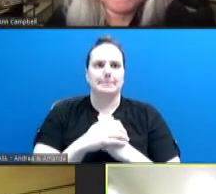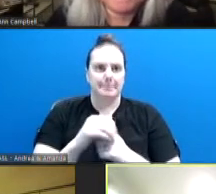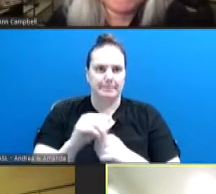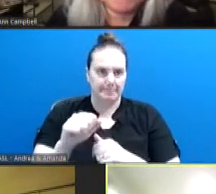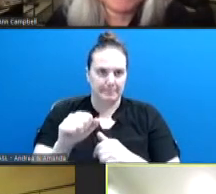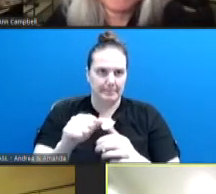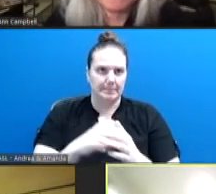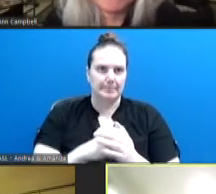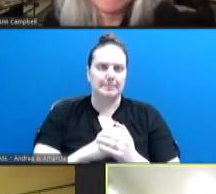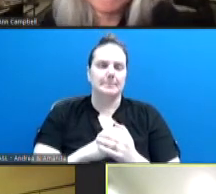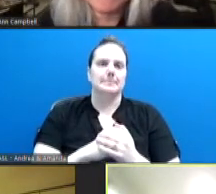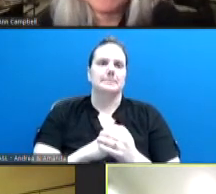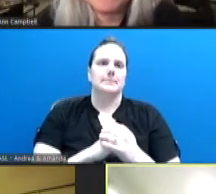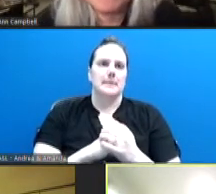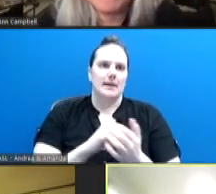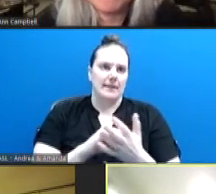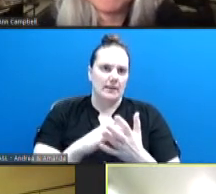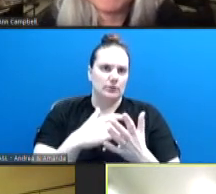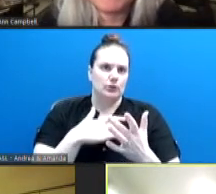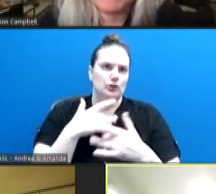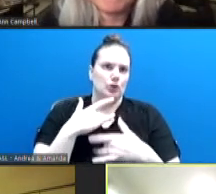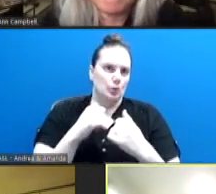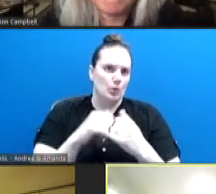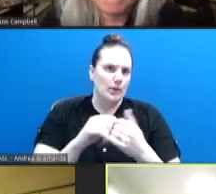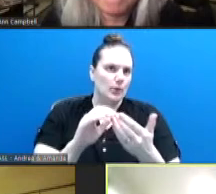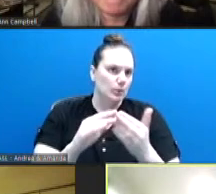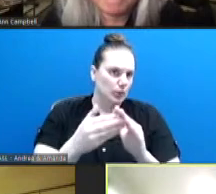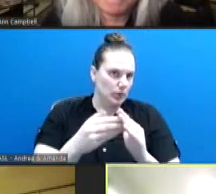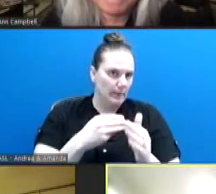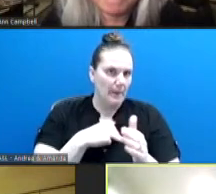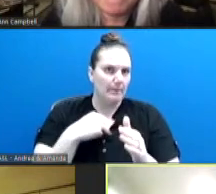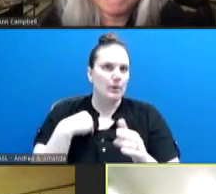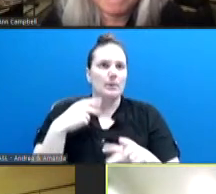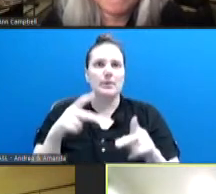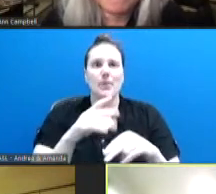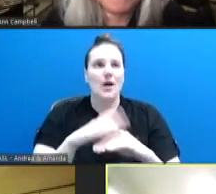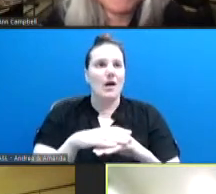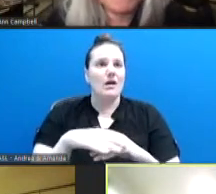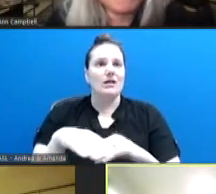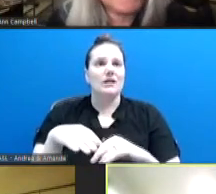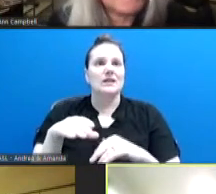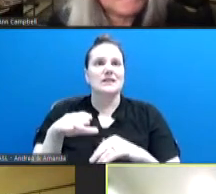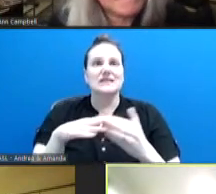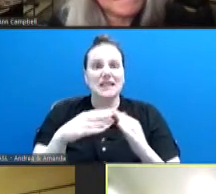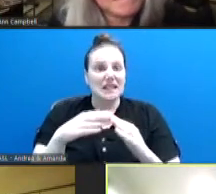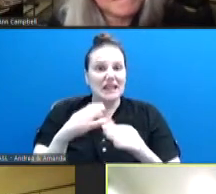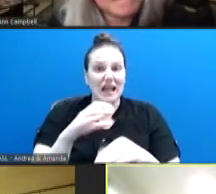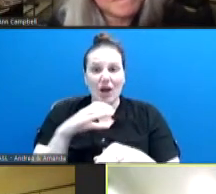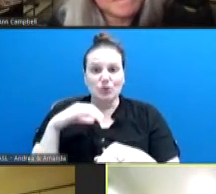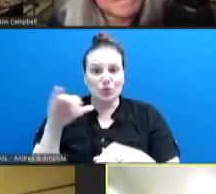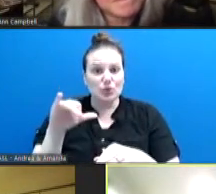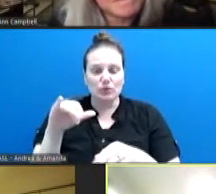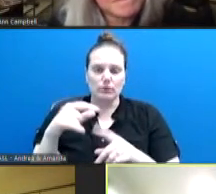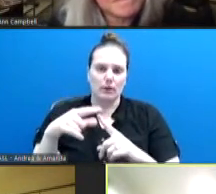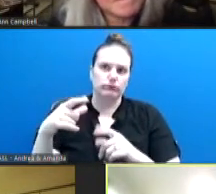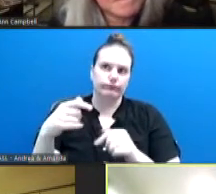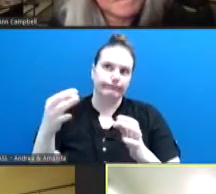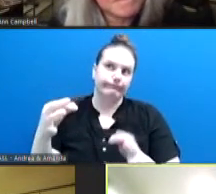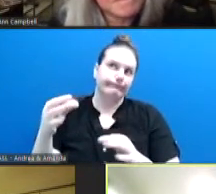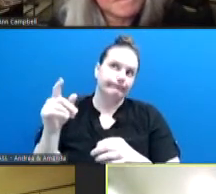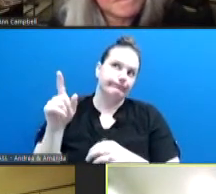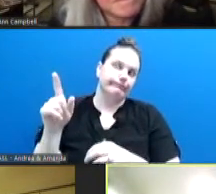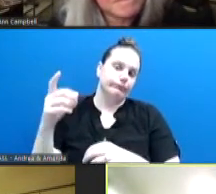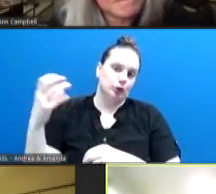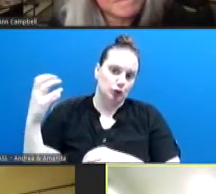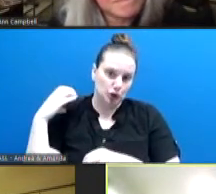lot of community members, folks on city council as well. And ultimately the decision's up to the chief, but we're not looking